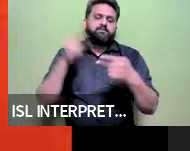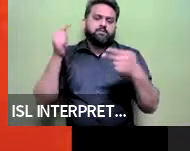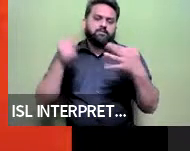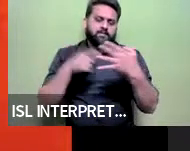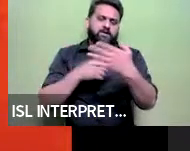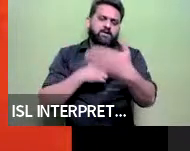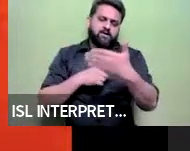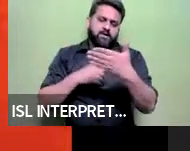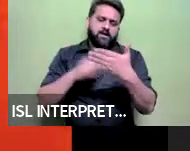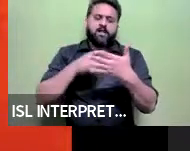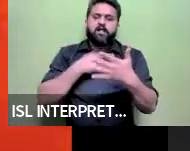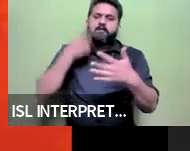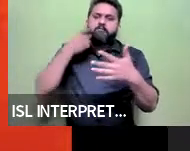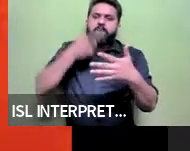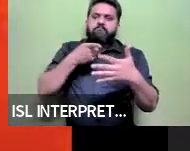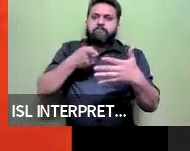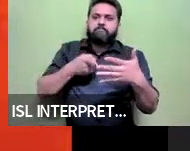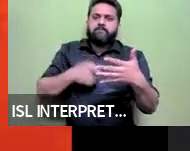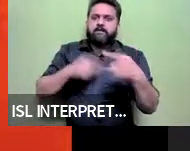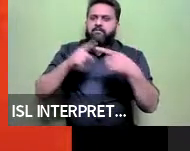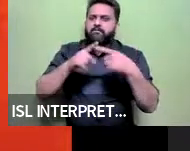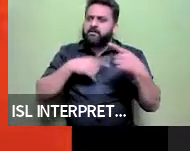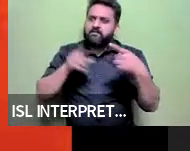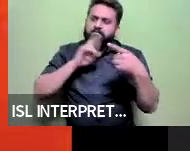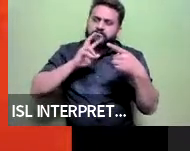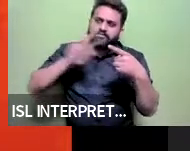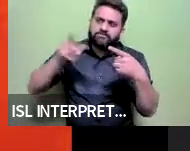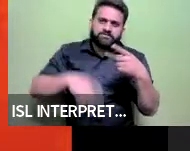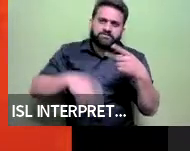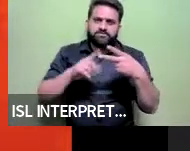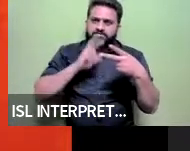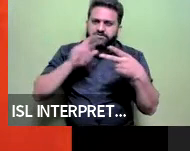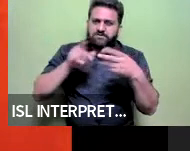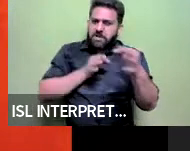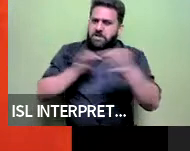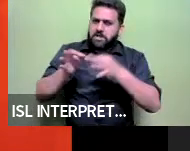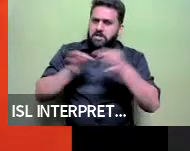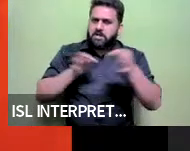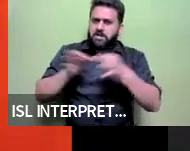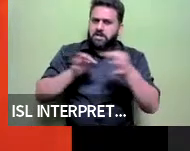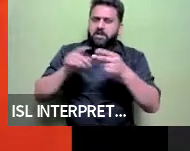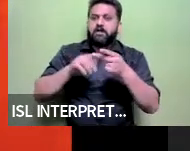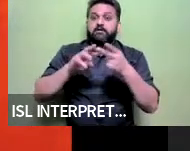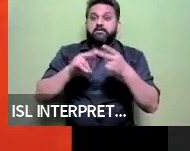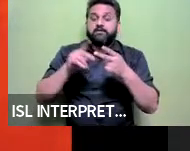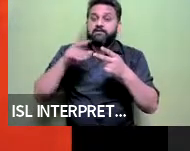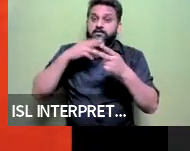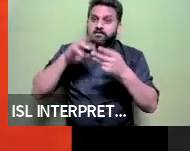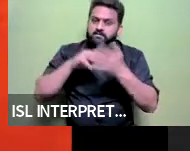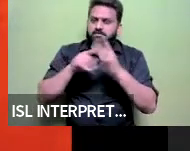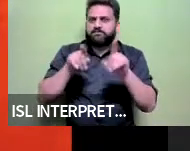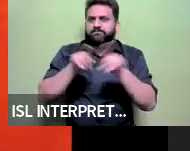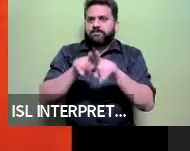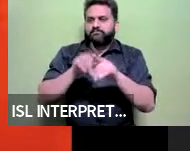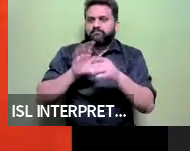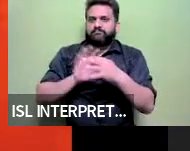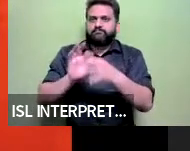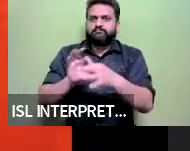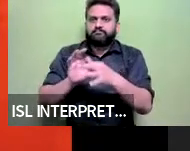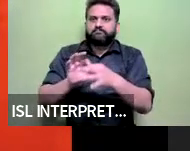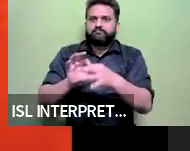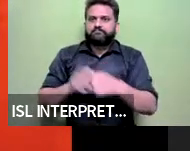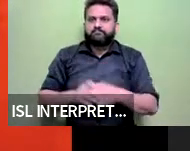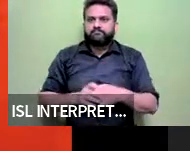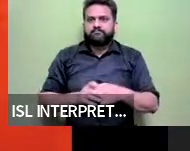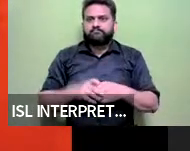point by point, layer by layer, and explain to that. Your action should be like a surgeon.